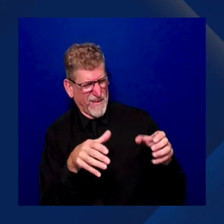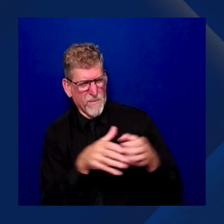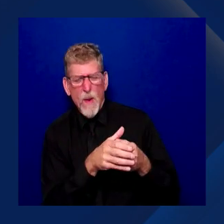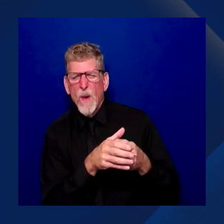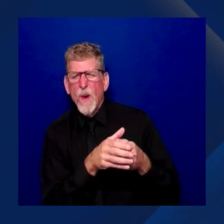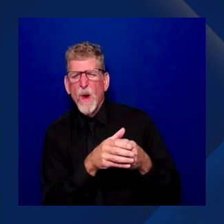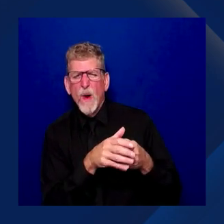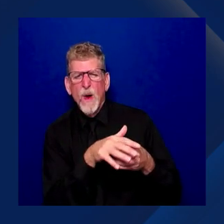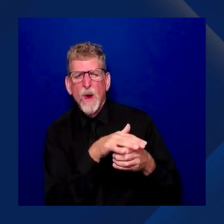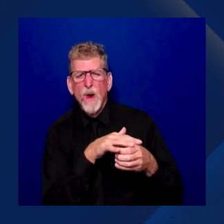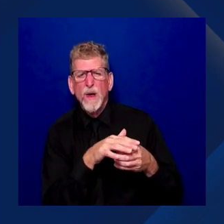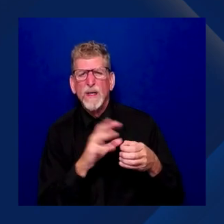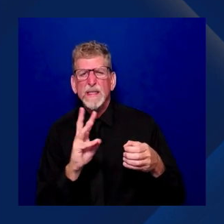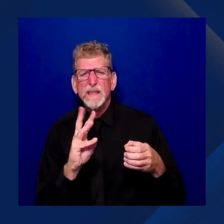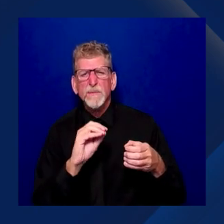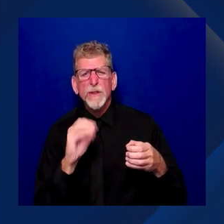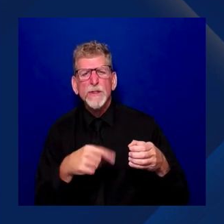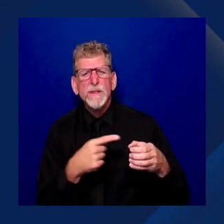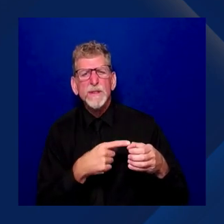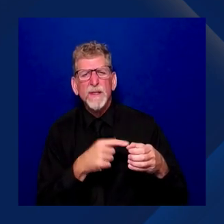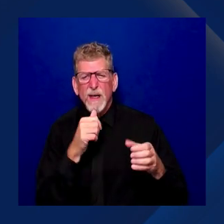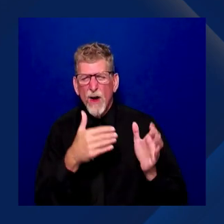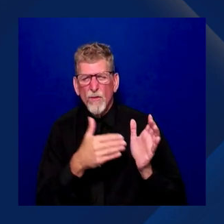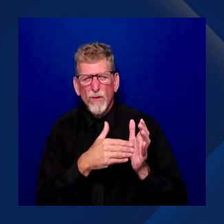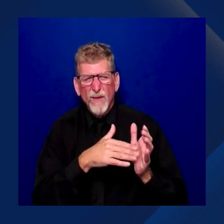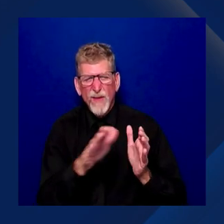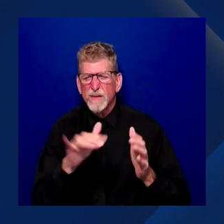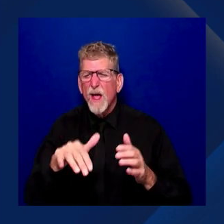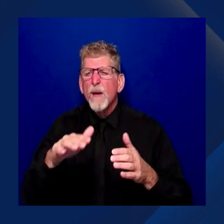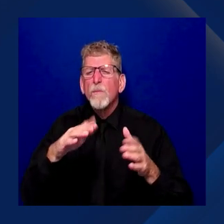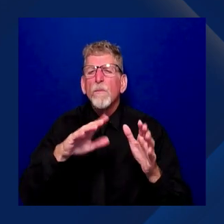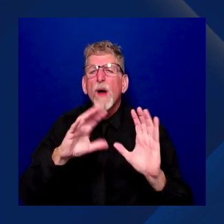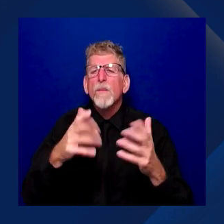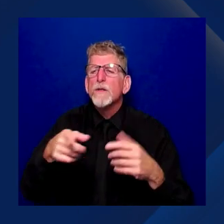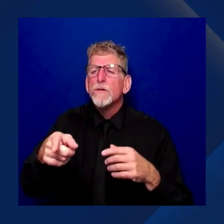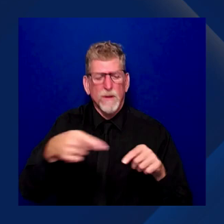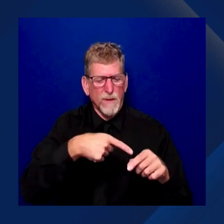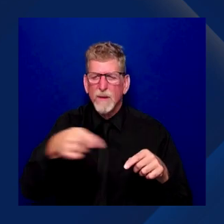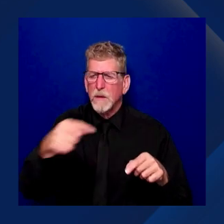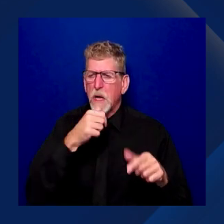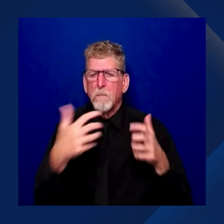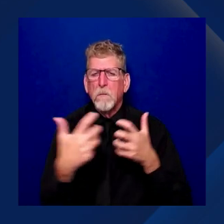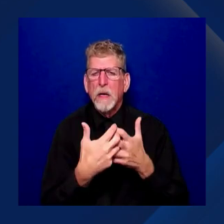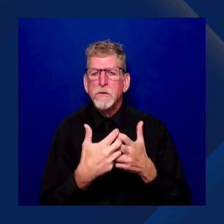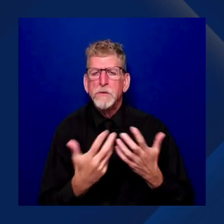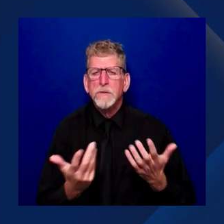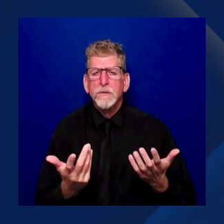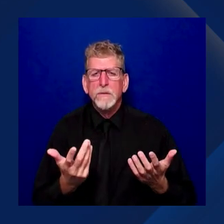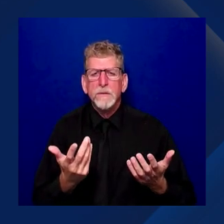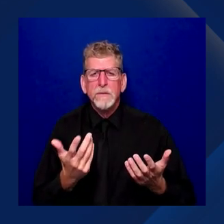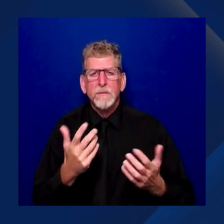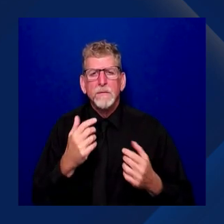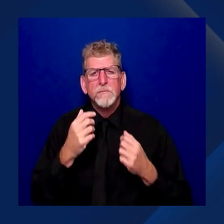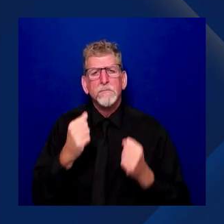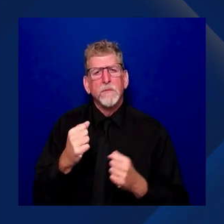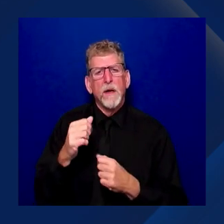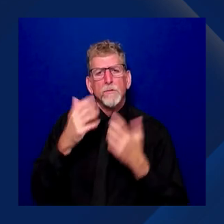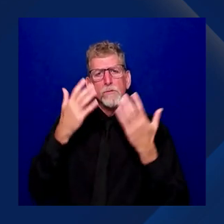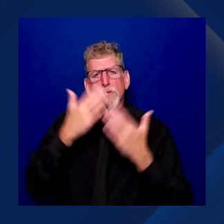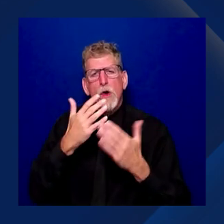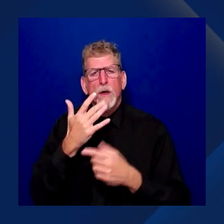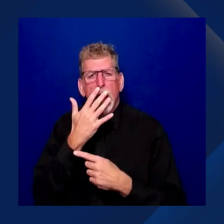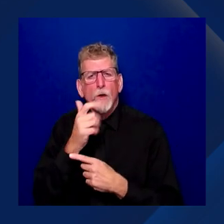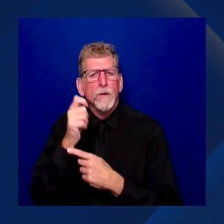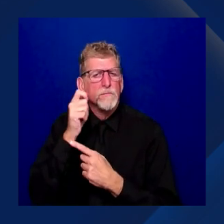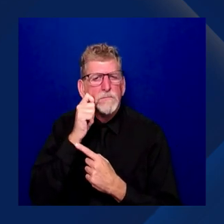not reflective of the populations that we serve. And so as a melanated midwife serving a melanated community, I am